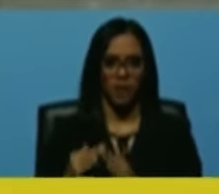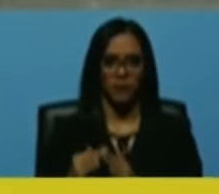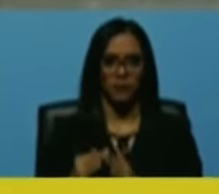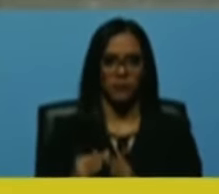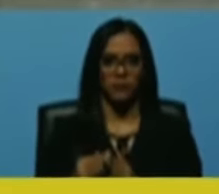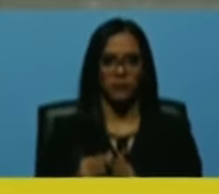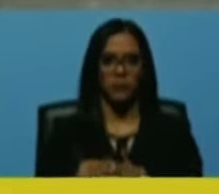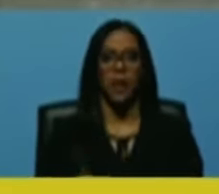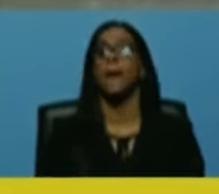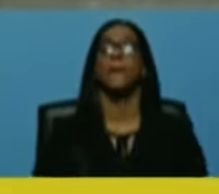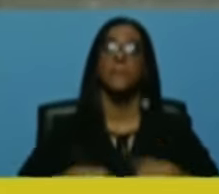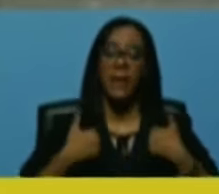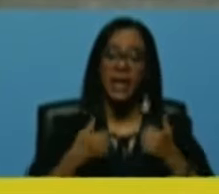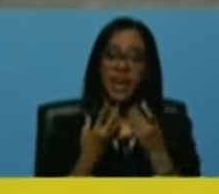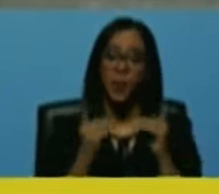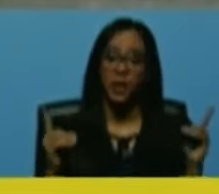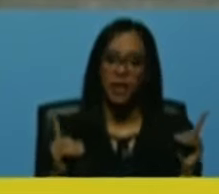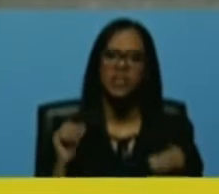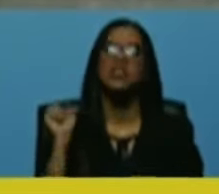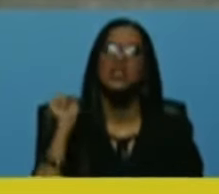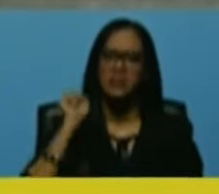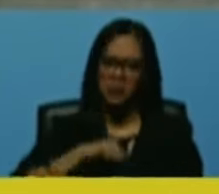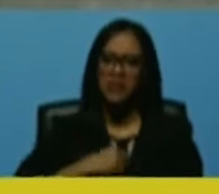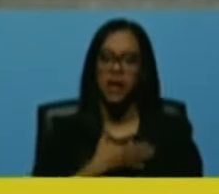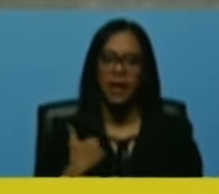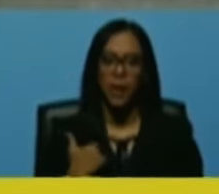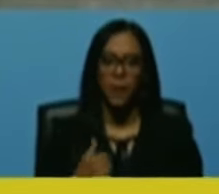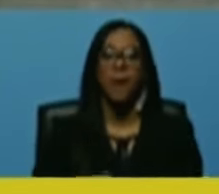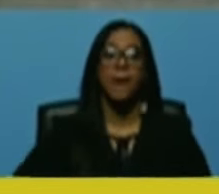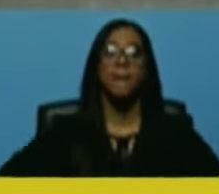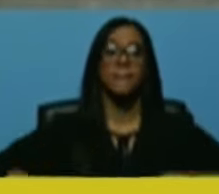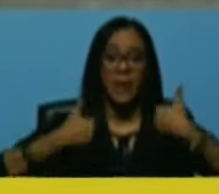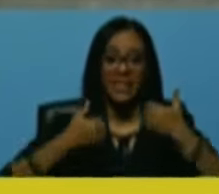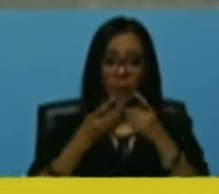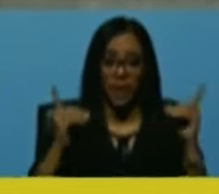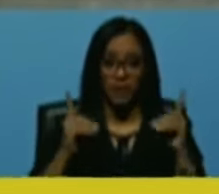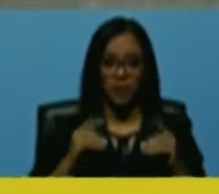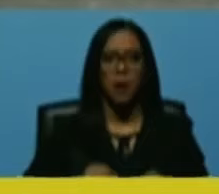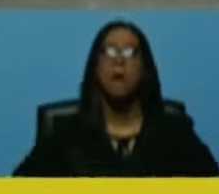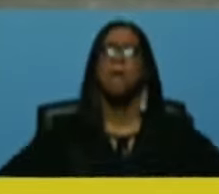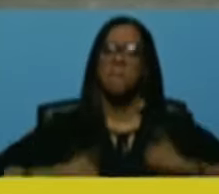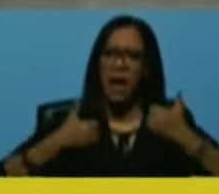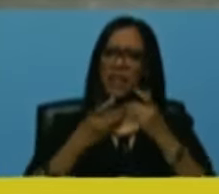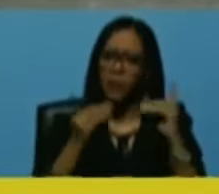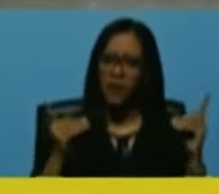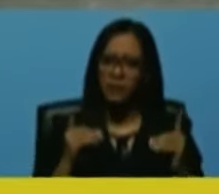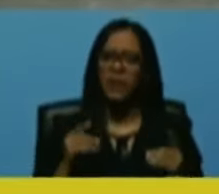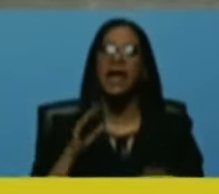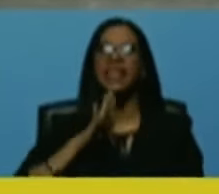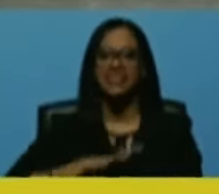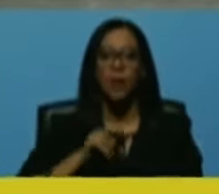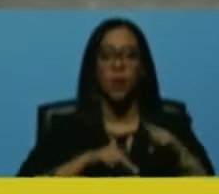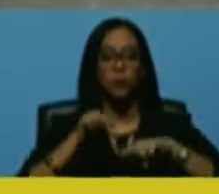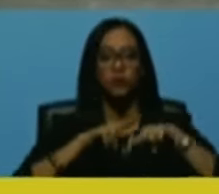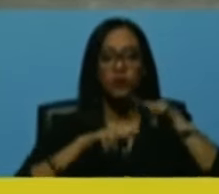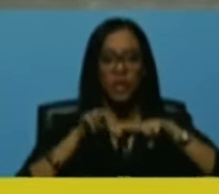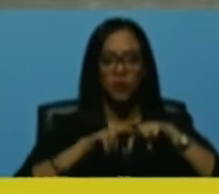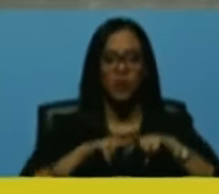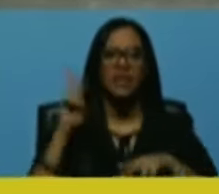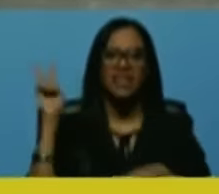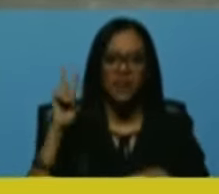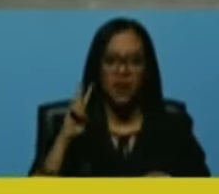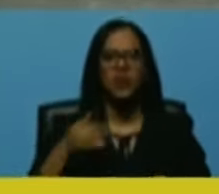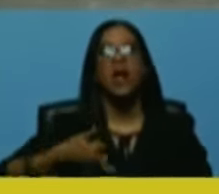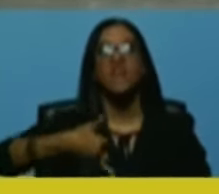communities. Do you want more democracy? Yes, we want more democracy. More democracy? Yes, we're just building more. And